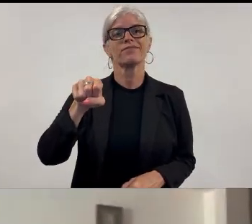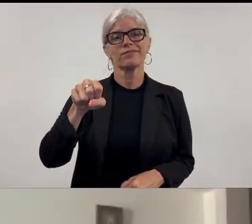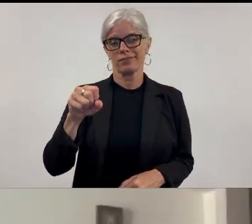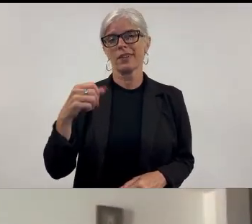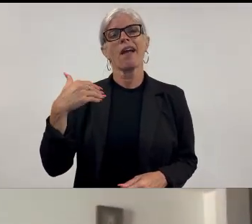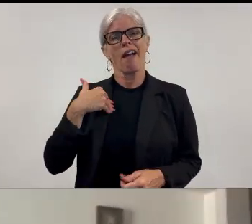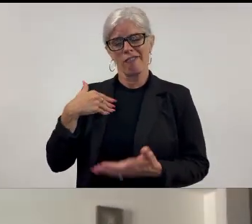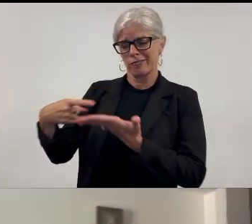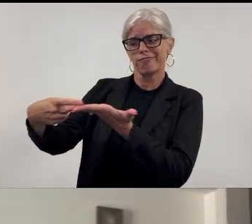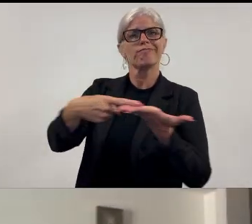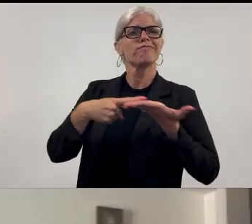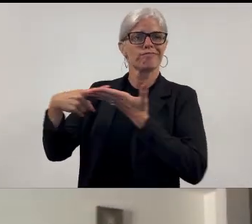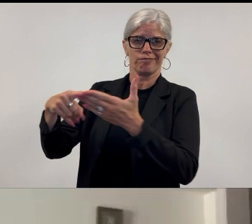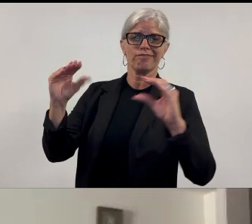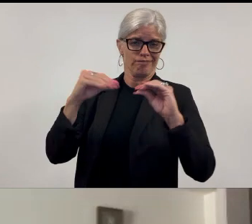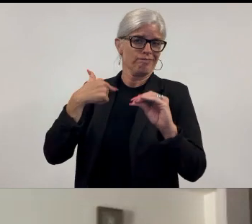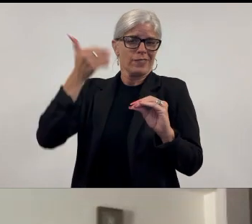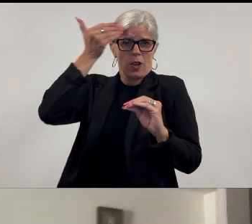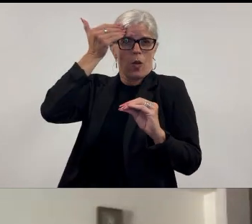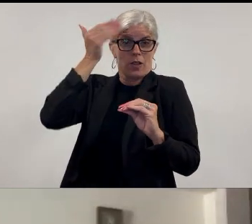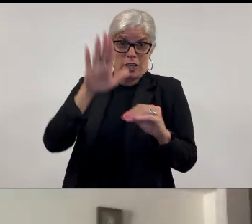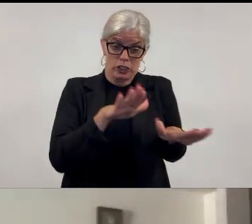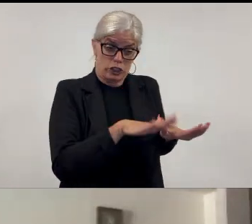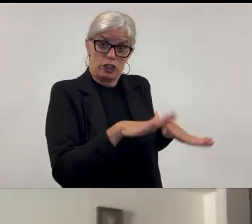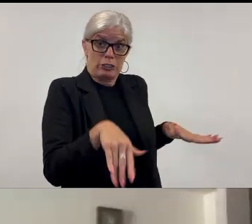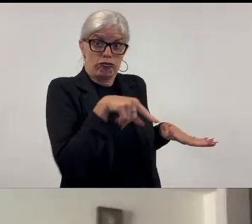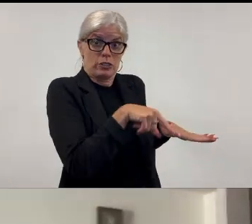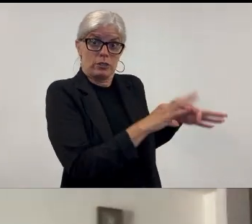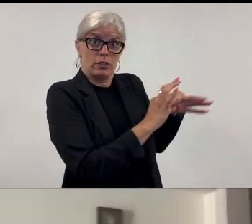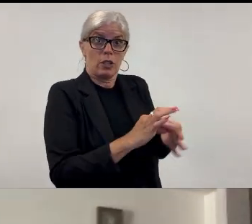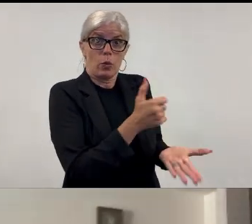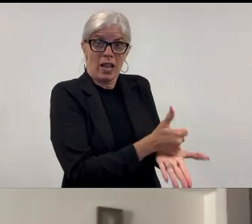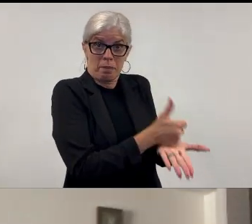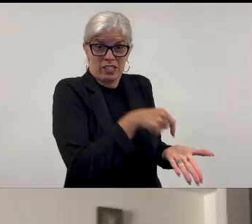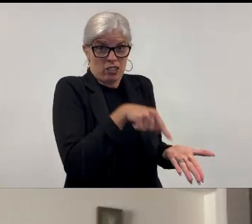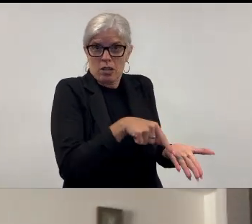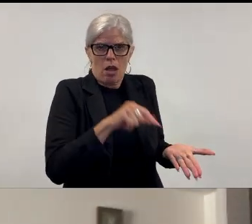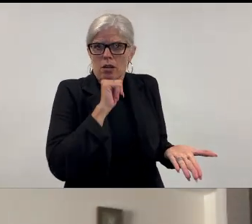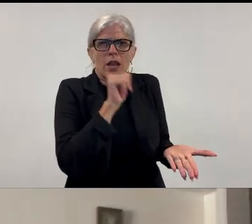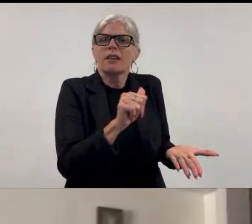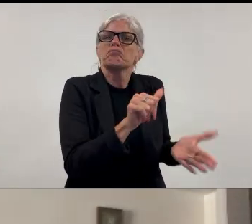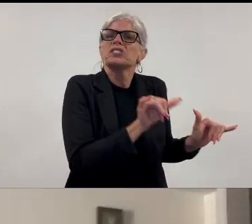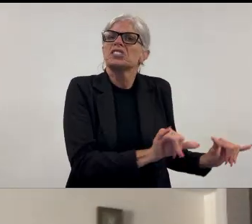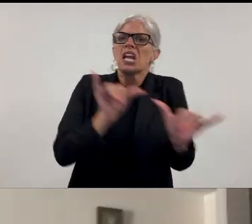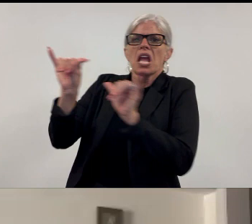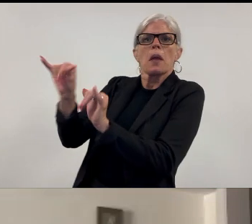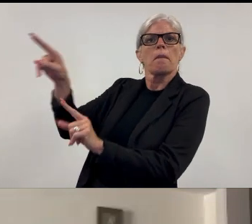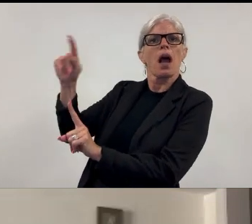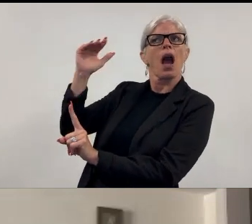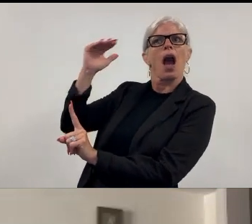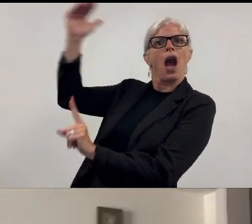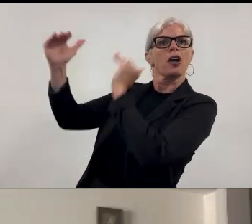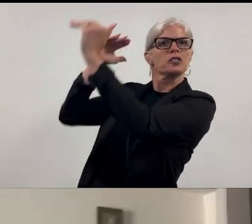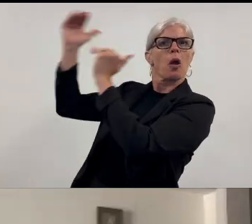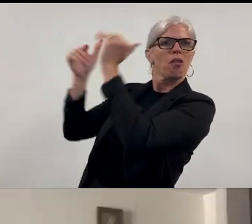And you're going to hear it for everybody that does pediatric rehabilitation generally, that a child is not